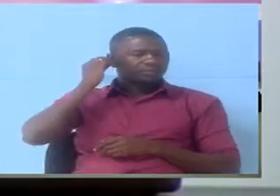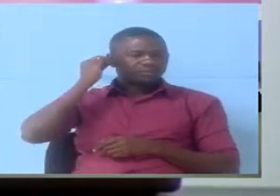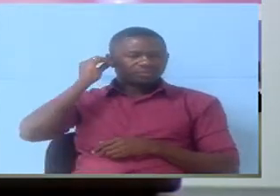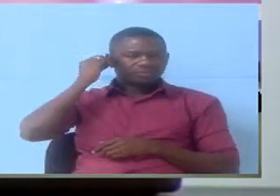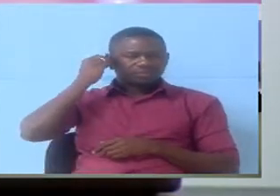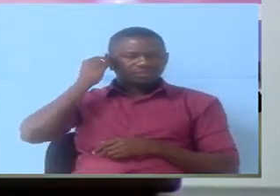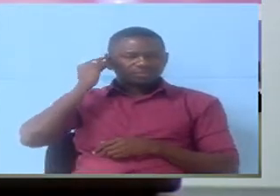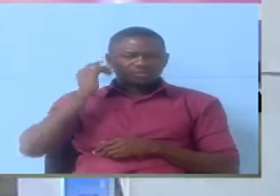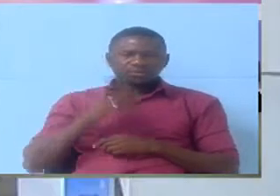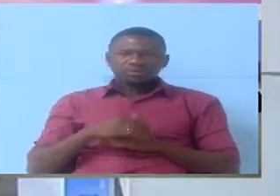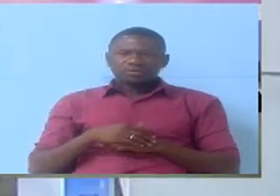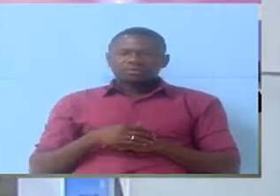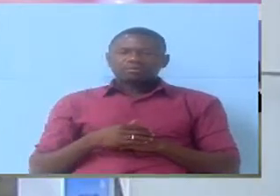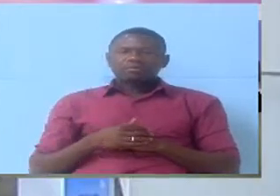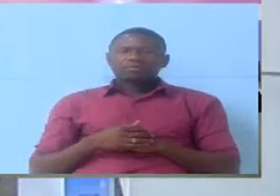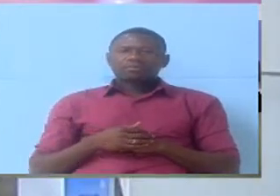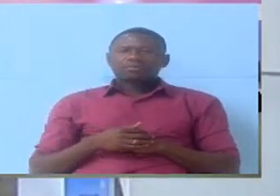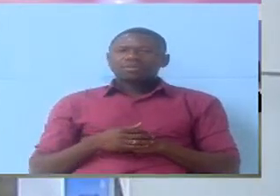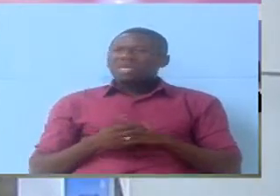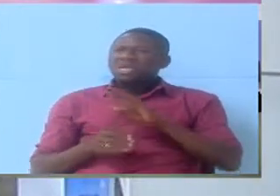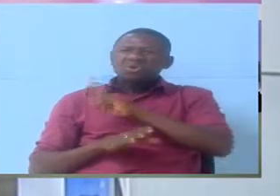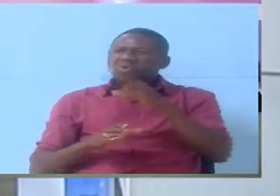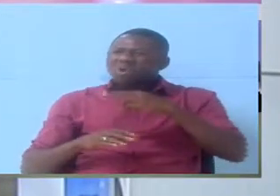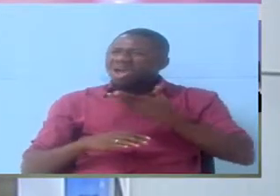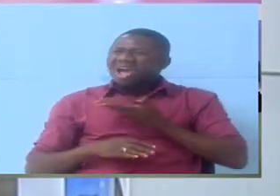what was in the forest.